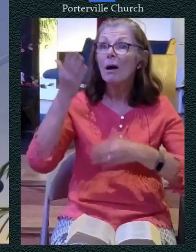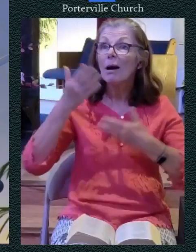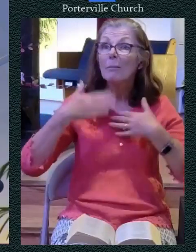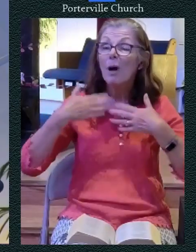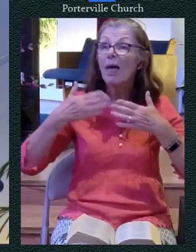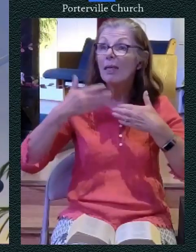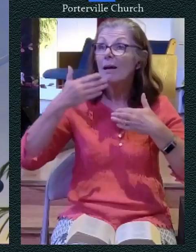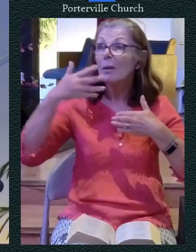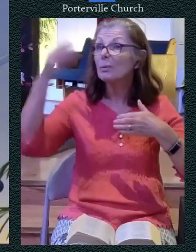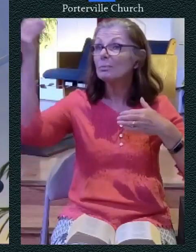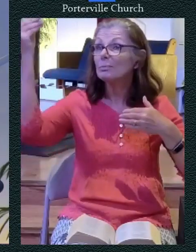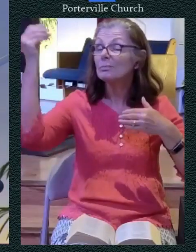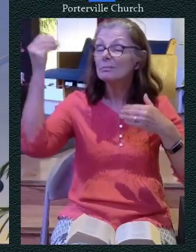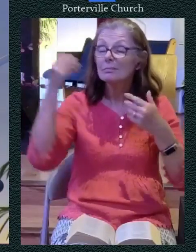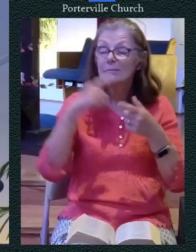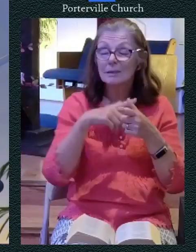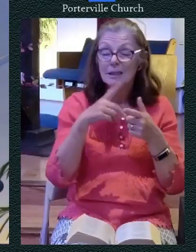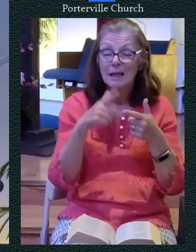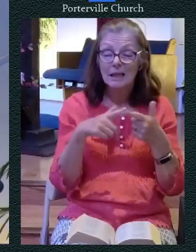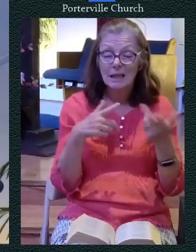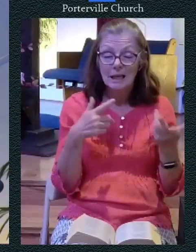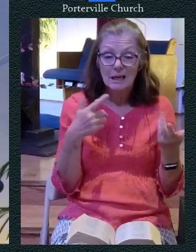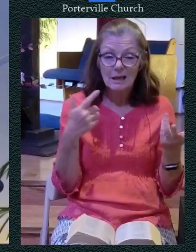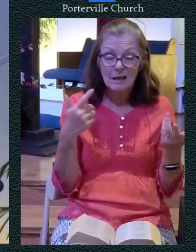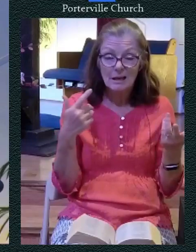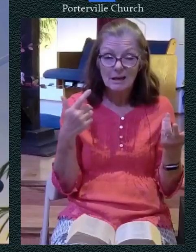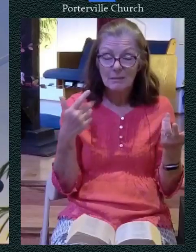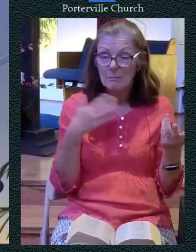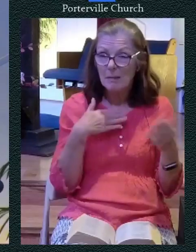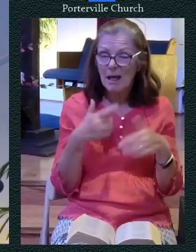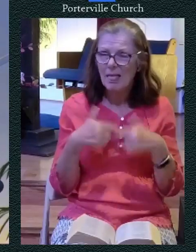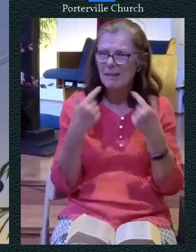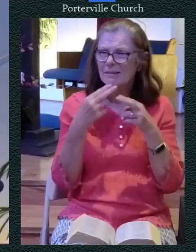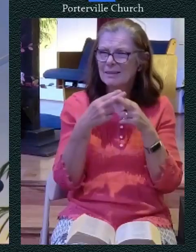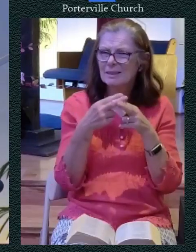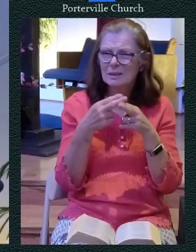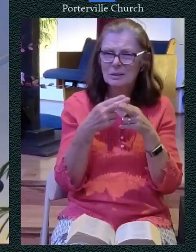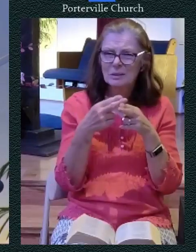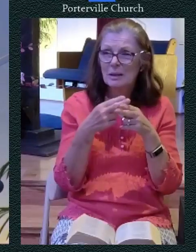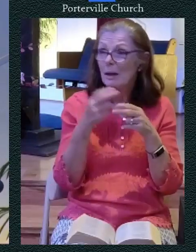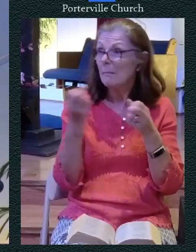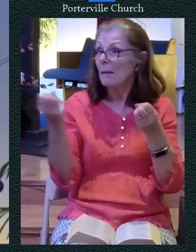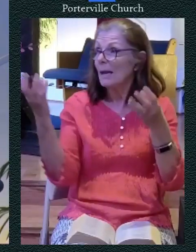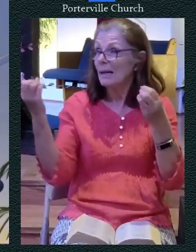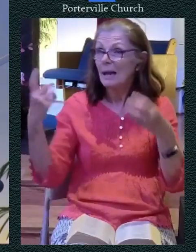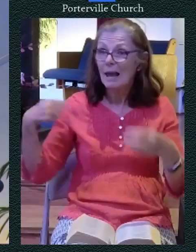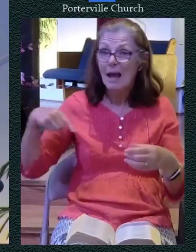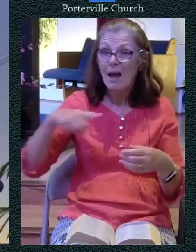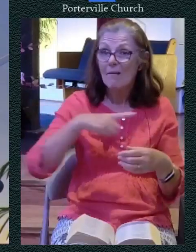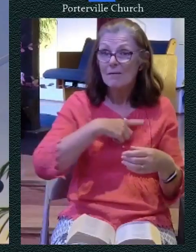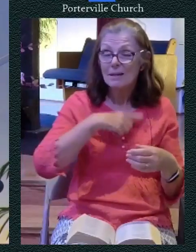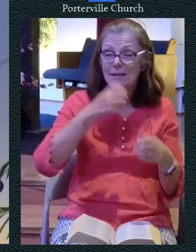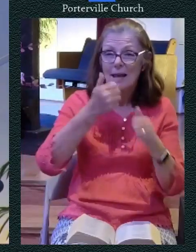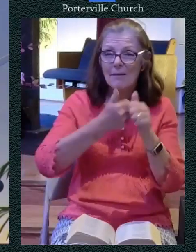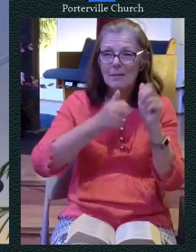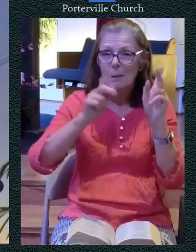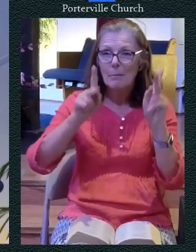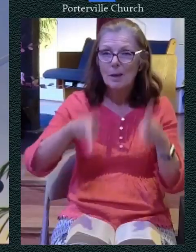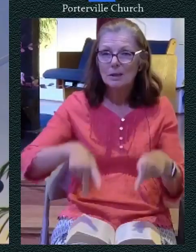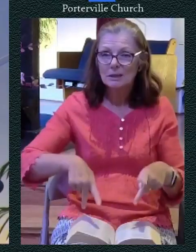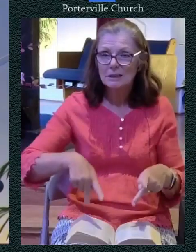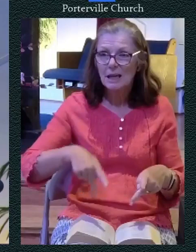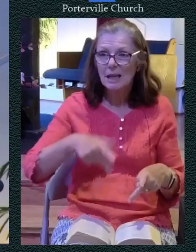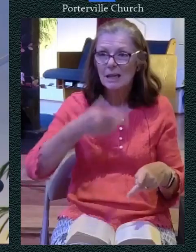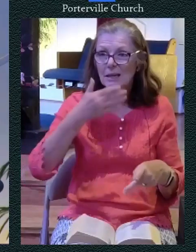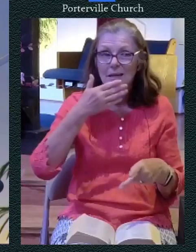then he shifts away from himself. He says, actually, the whole lot of us, surely every man at his best is a mere